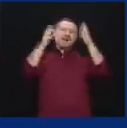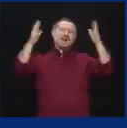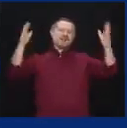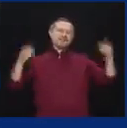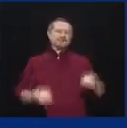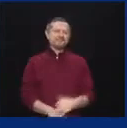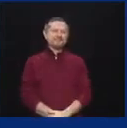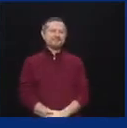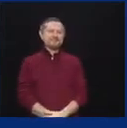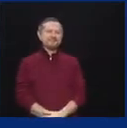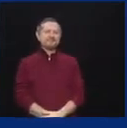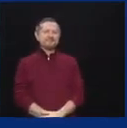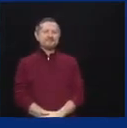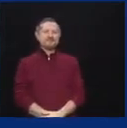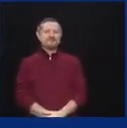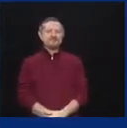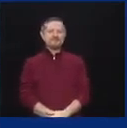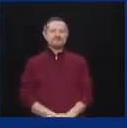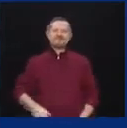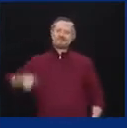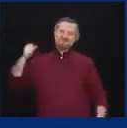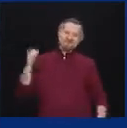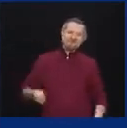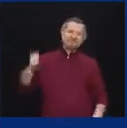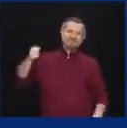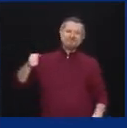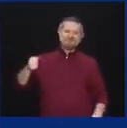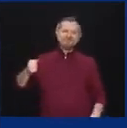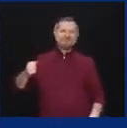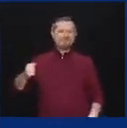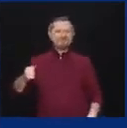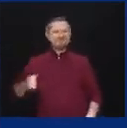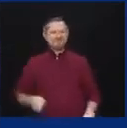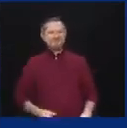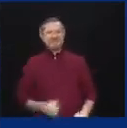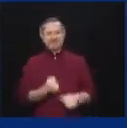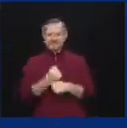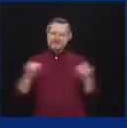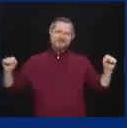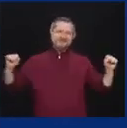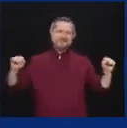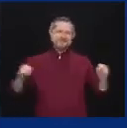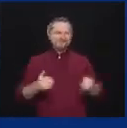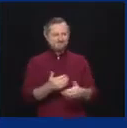Now make it even more official. Look at this. Sully is saved.